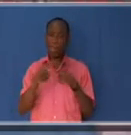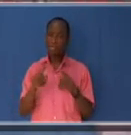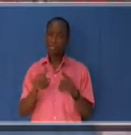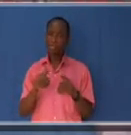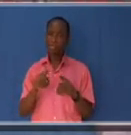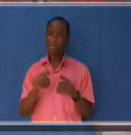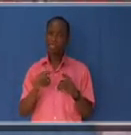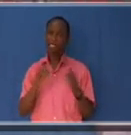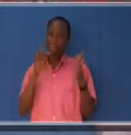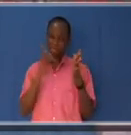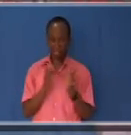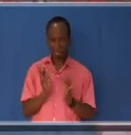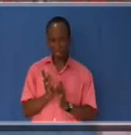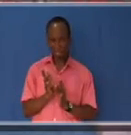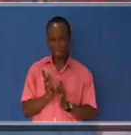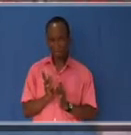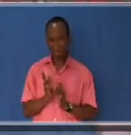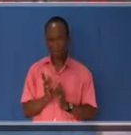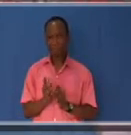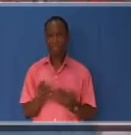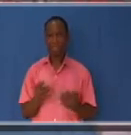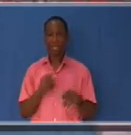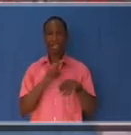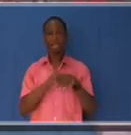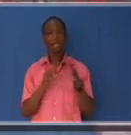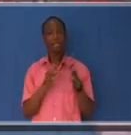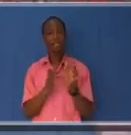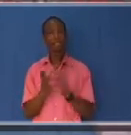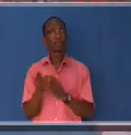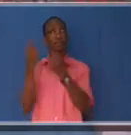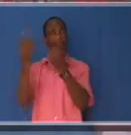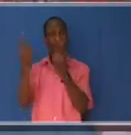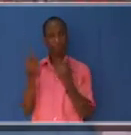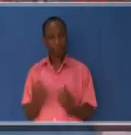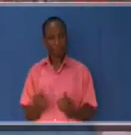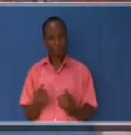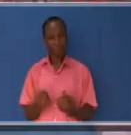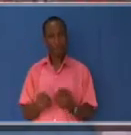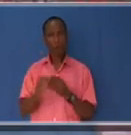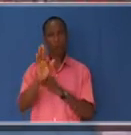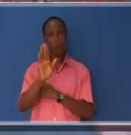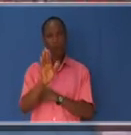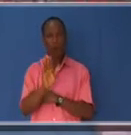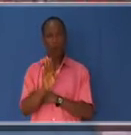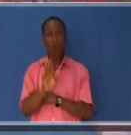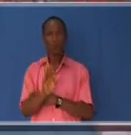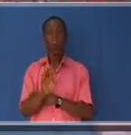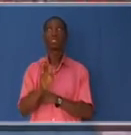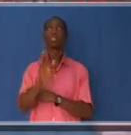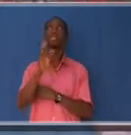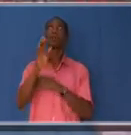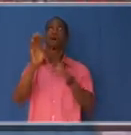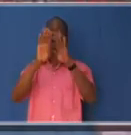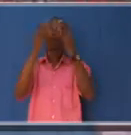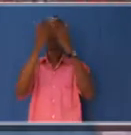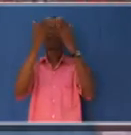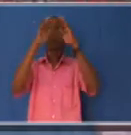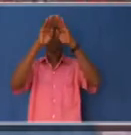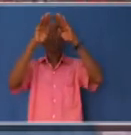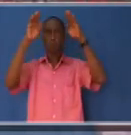Jesus eso yankopon kan Ose oyi ni medoba oso mani muntie no enti ono ni odifu